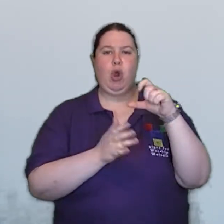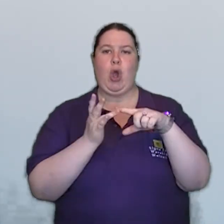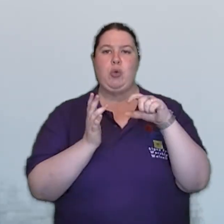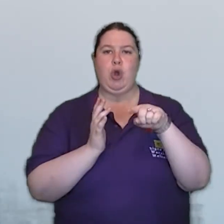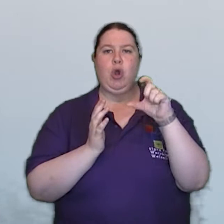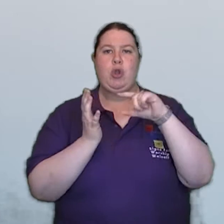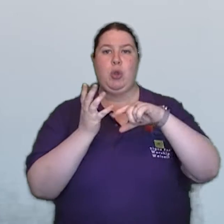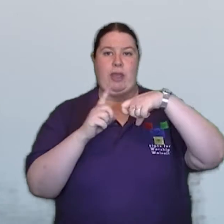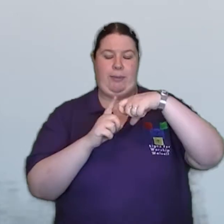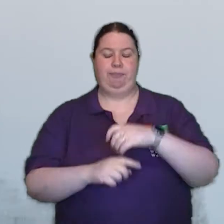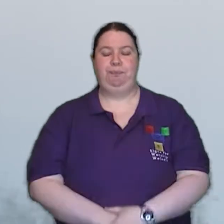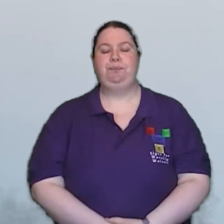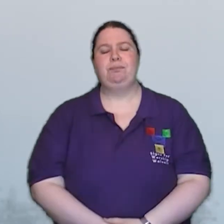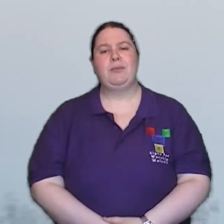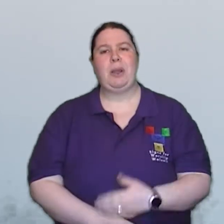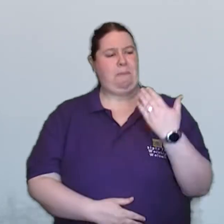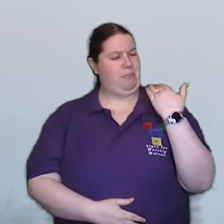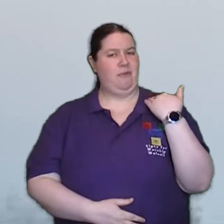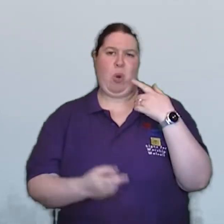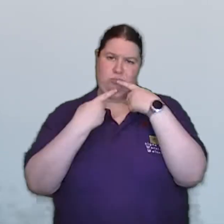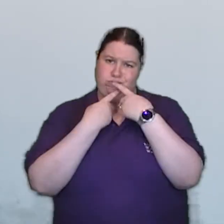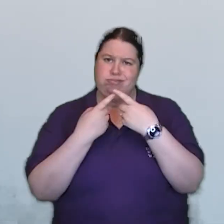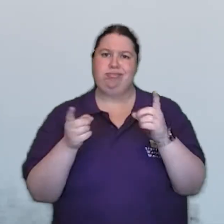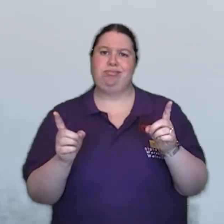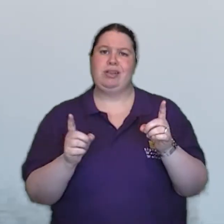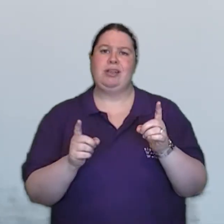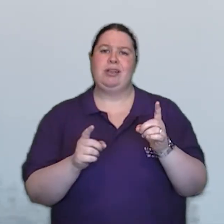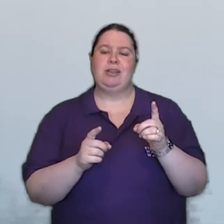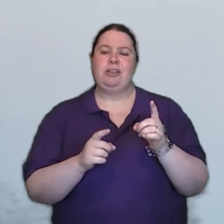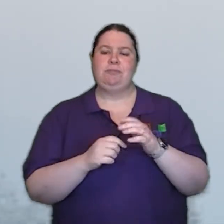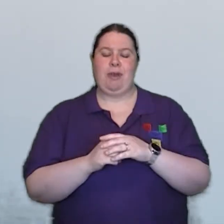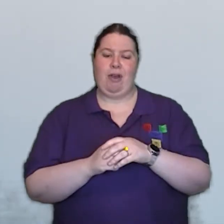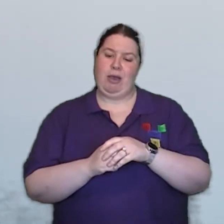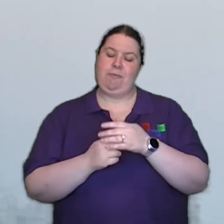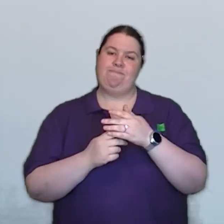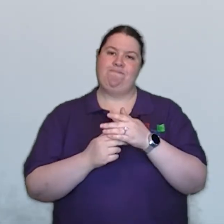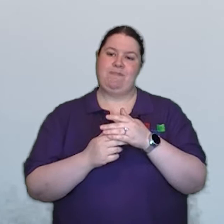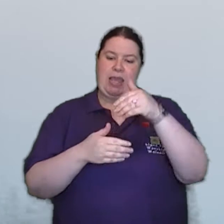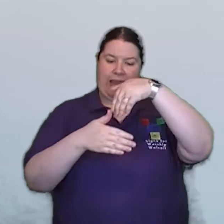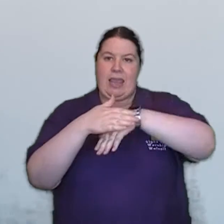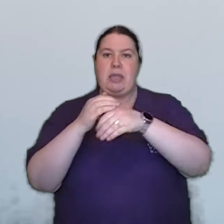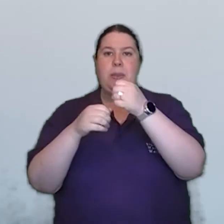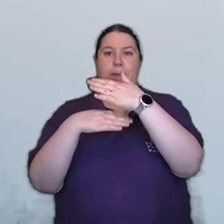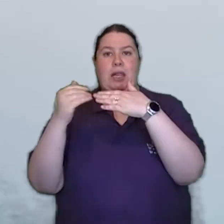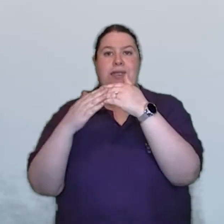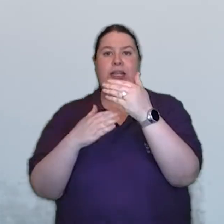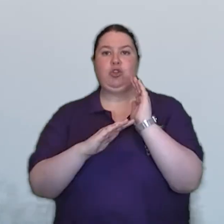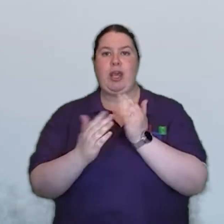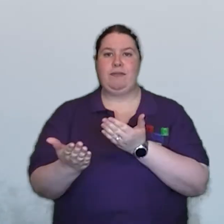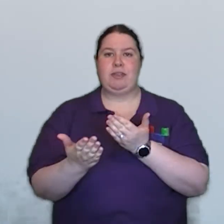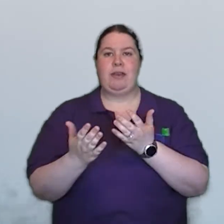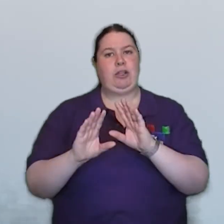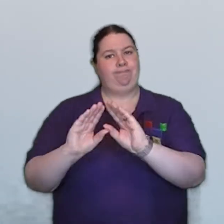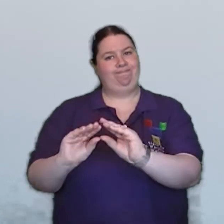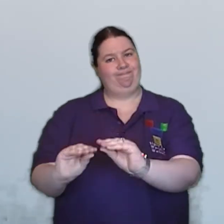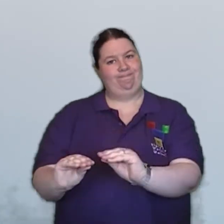curate@stmatthewswalsall.co.uk. As has been mentioned in previous weeks, our in-person services have paused for the